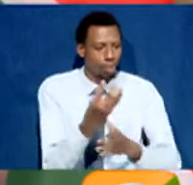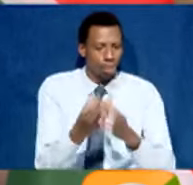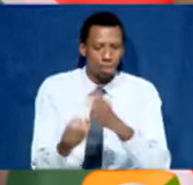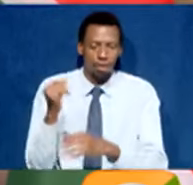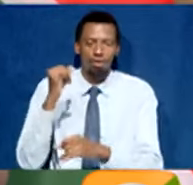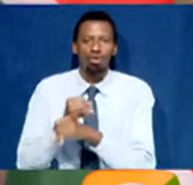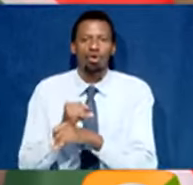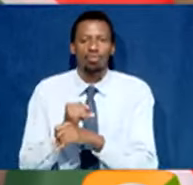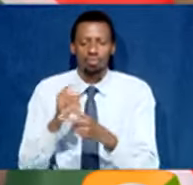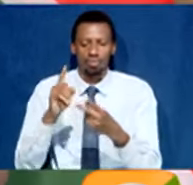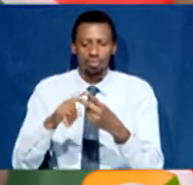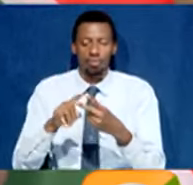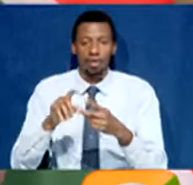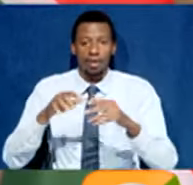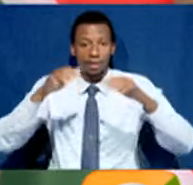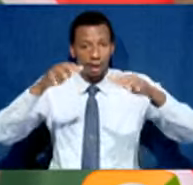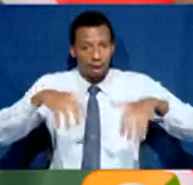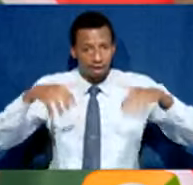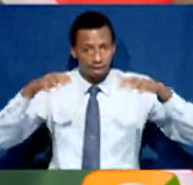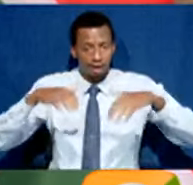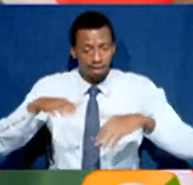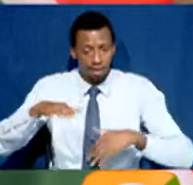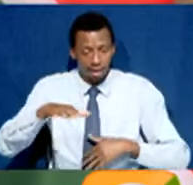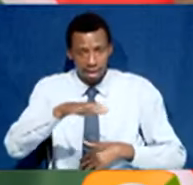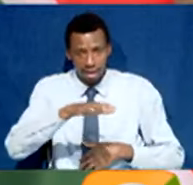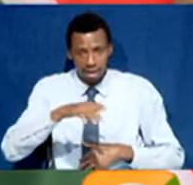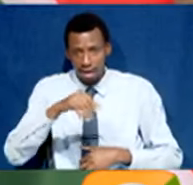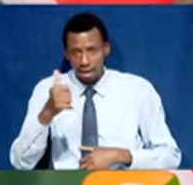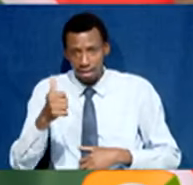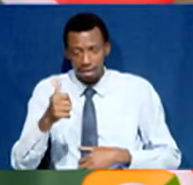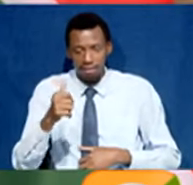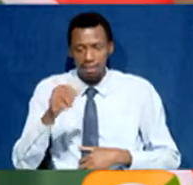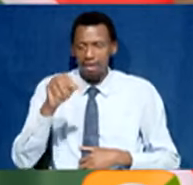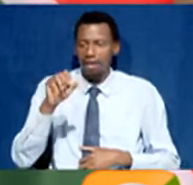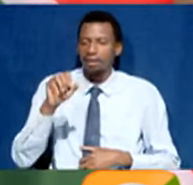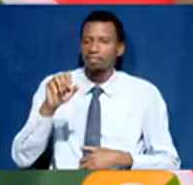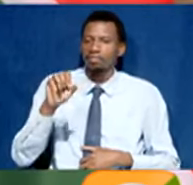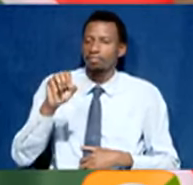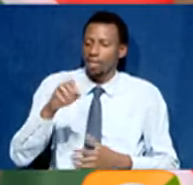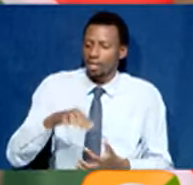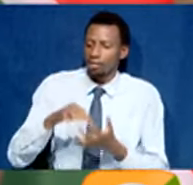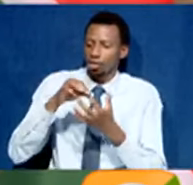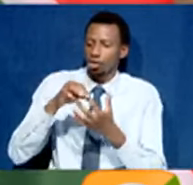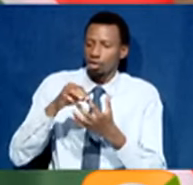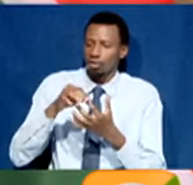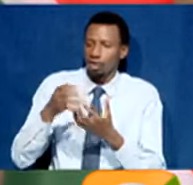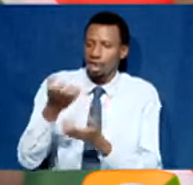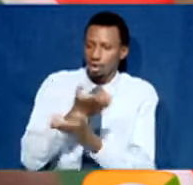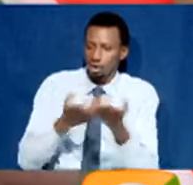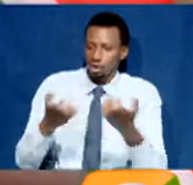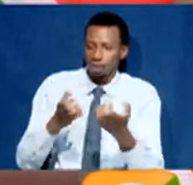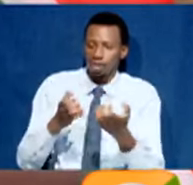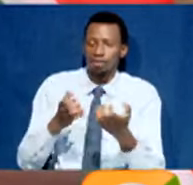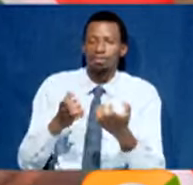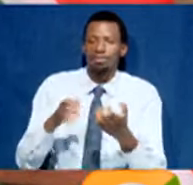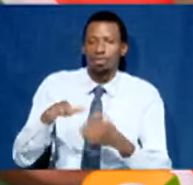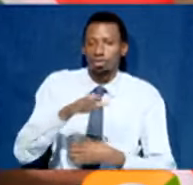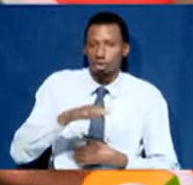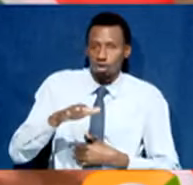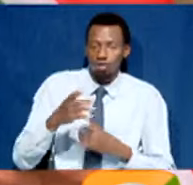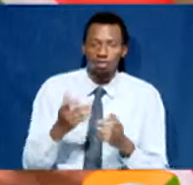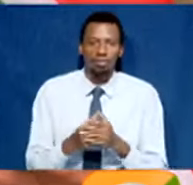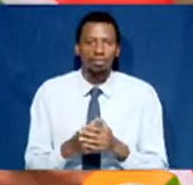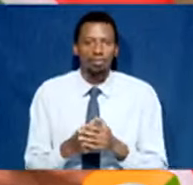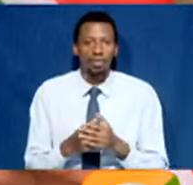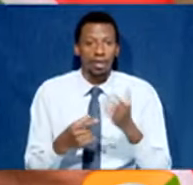Agriculture is another space in the special economic zones and the exports, and that space we're going to grow jobs. The digital